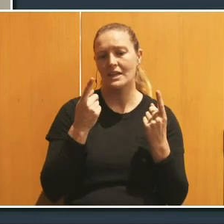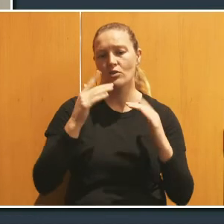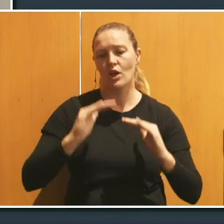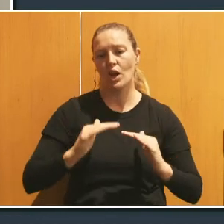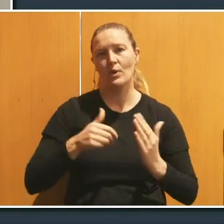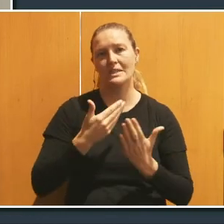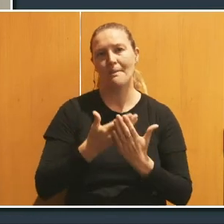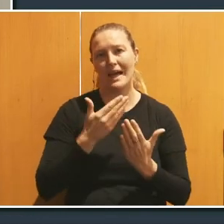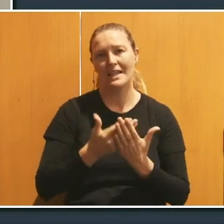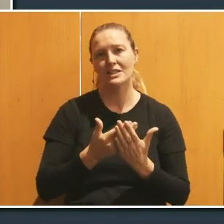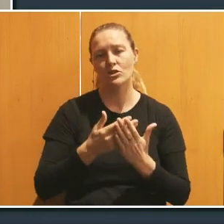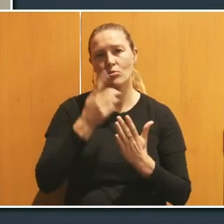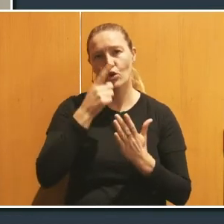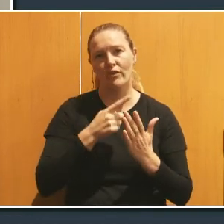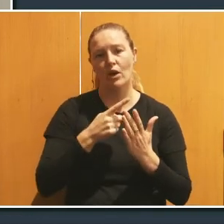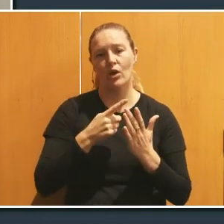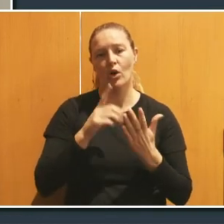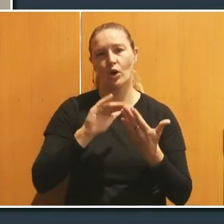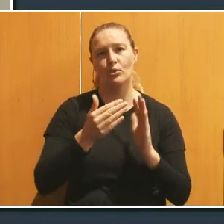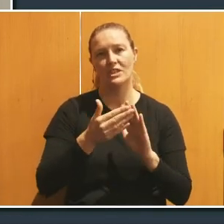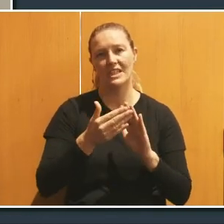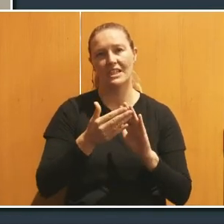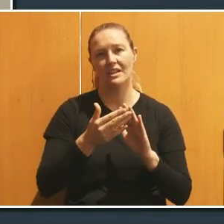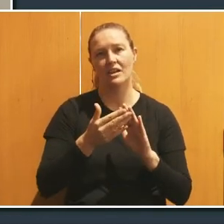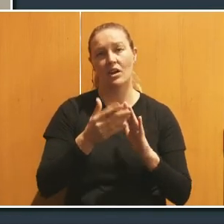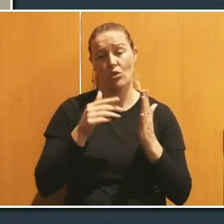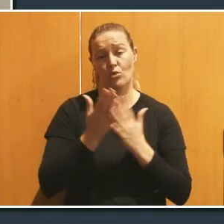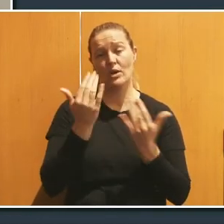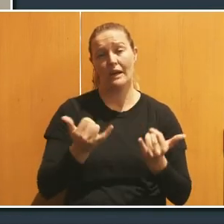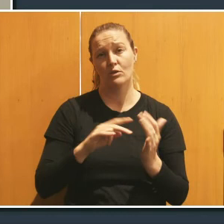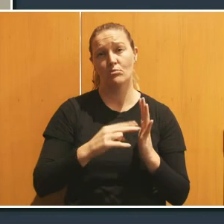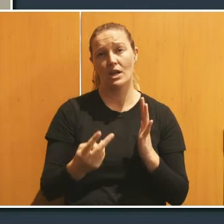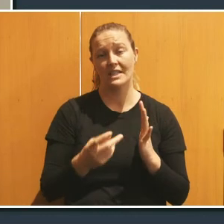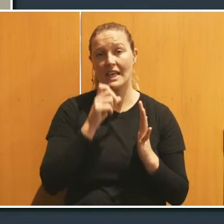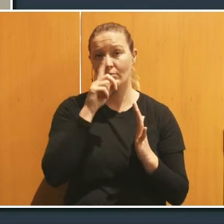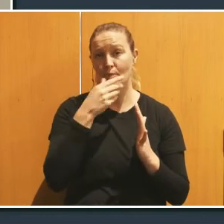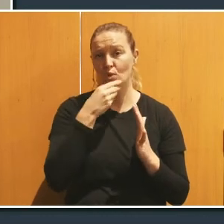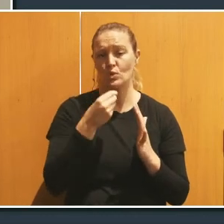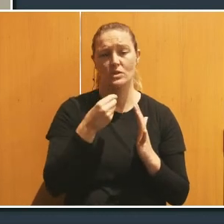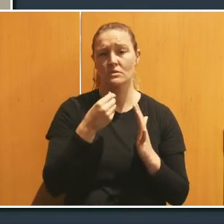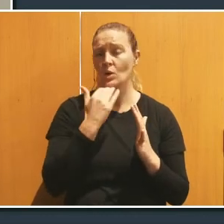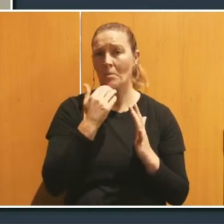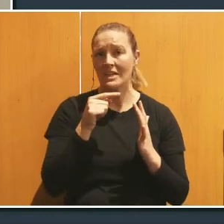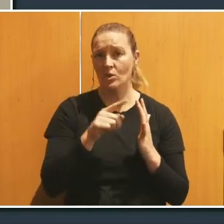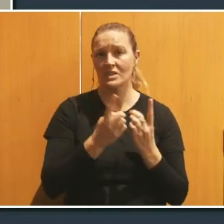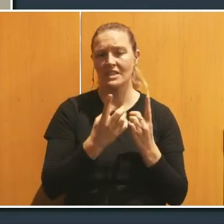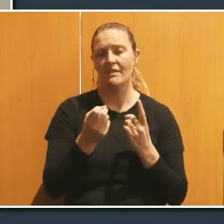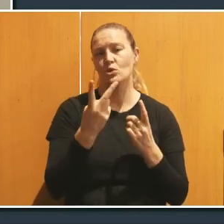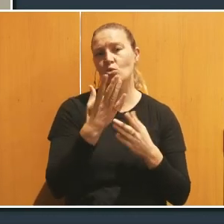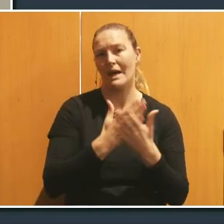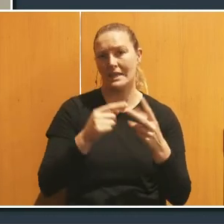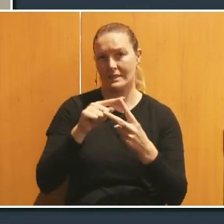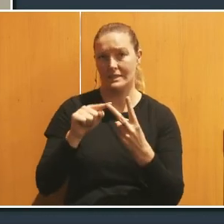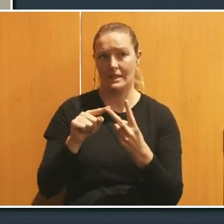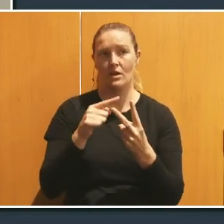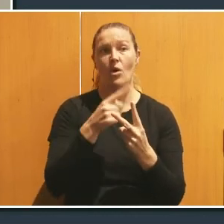on community infrastructure under the current policy. That lower use, that lower demand is sort of broken into two parts. One